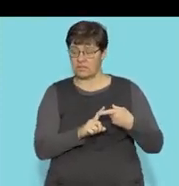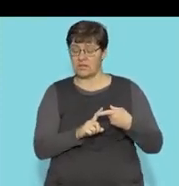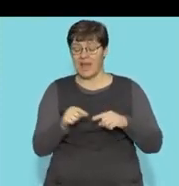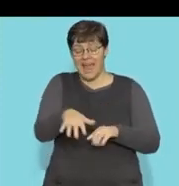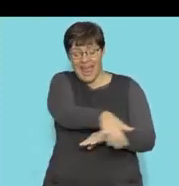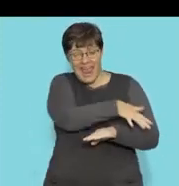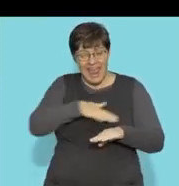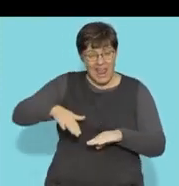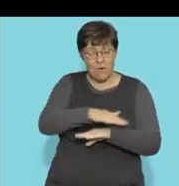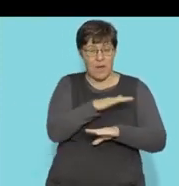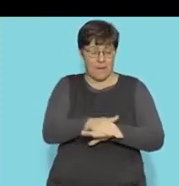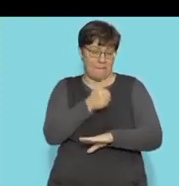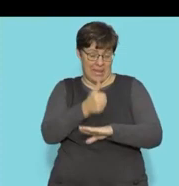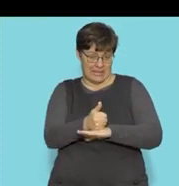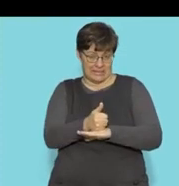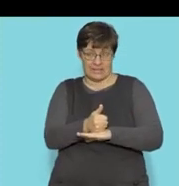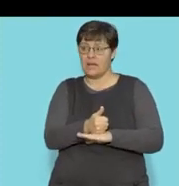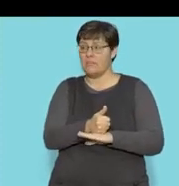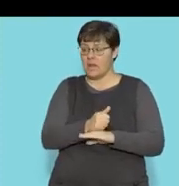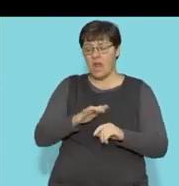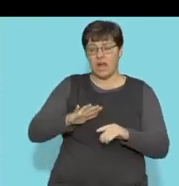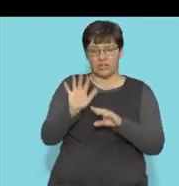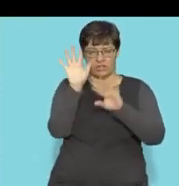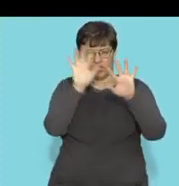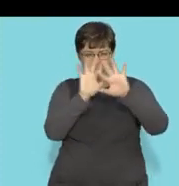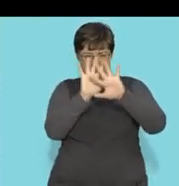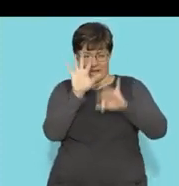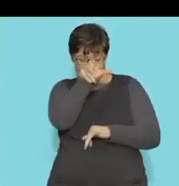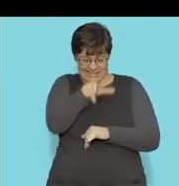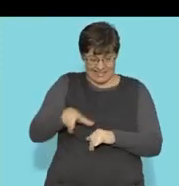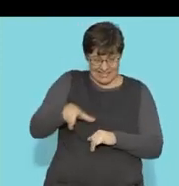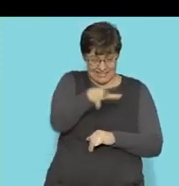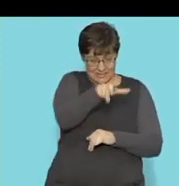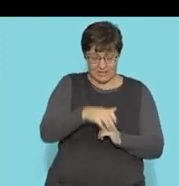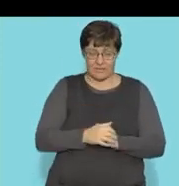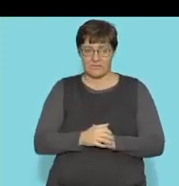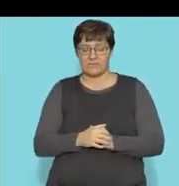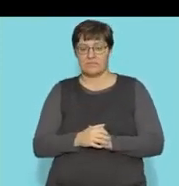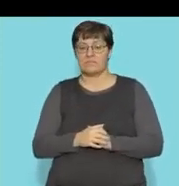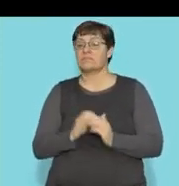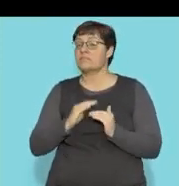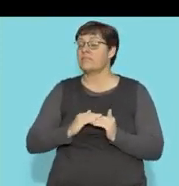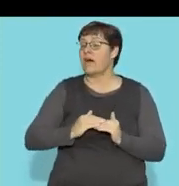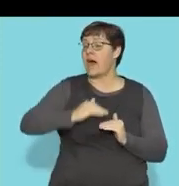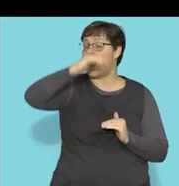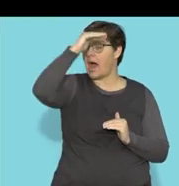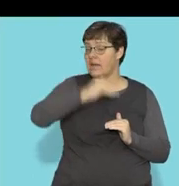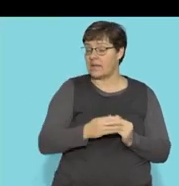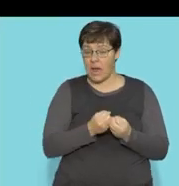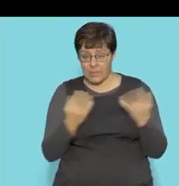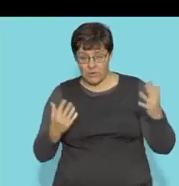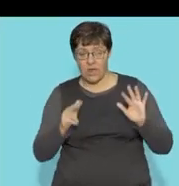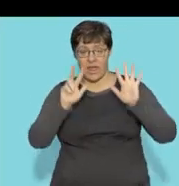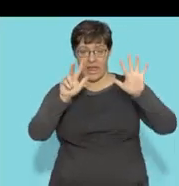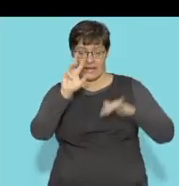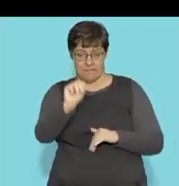the area of the base, which is my shaded region present over here, if the height is